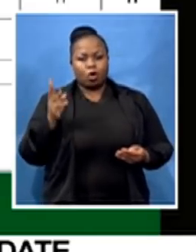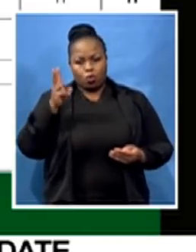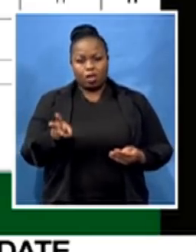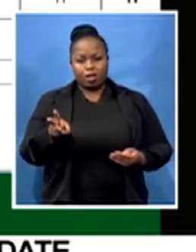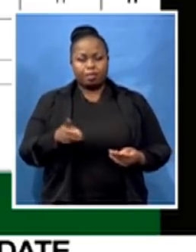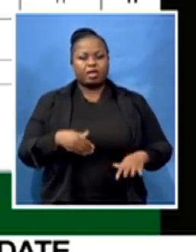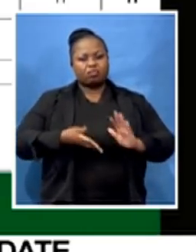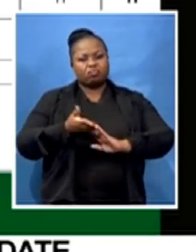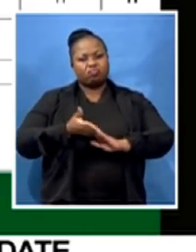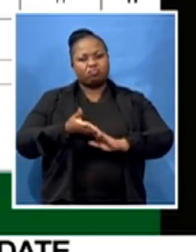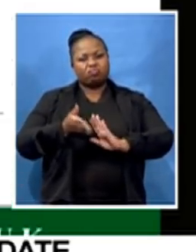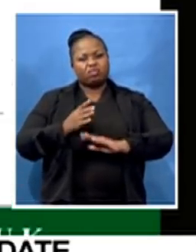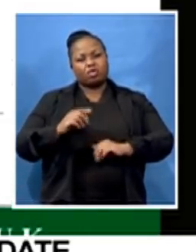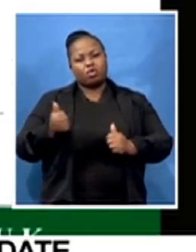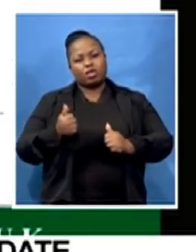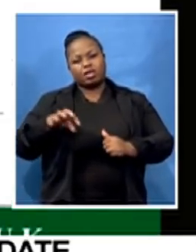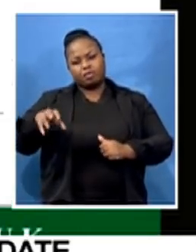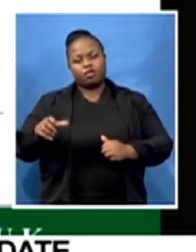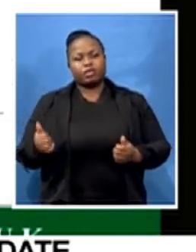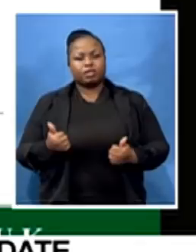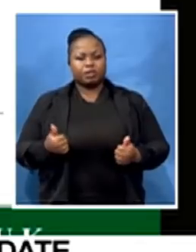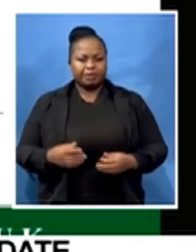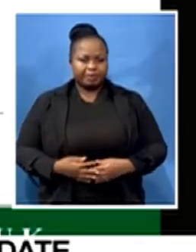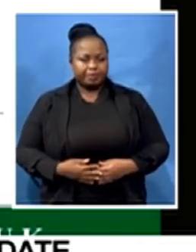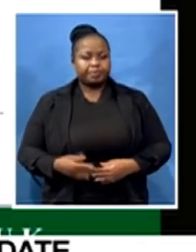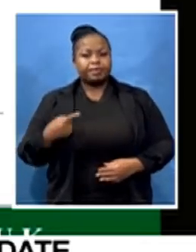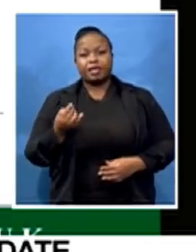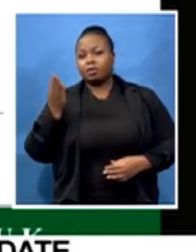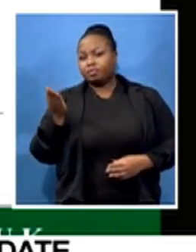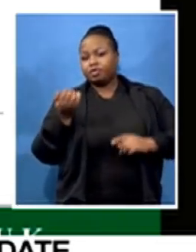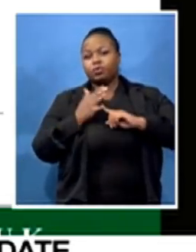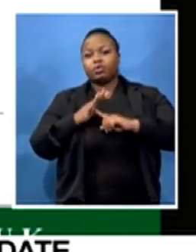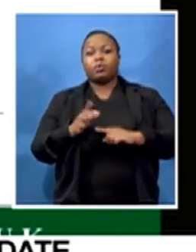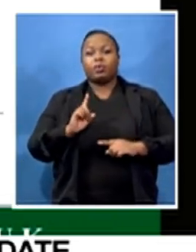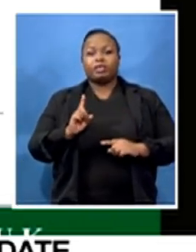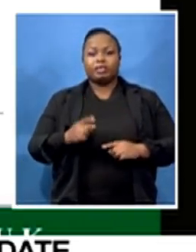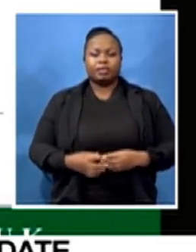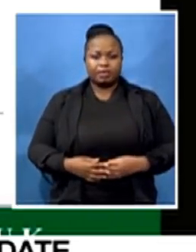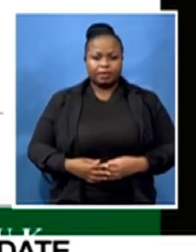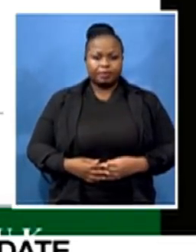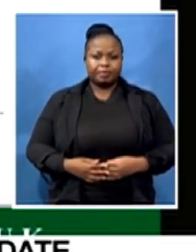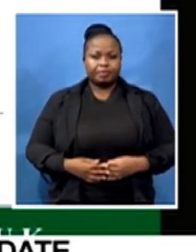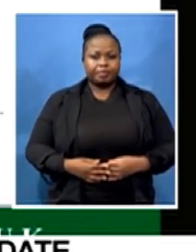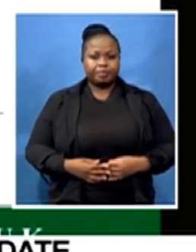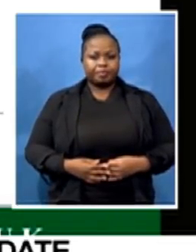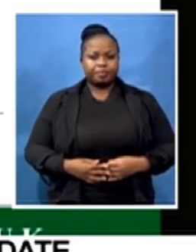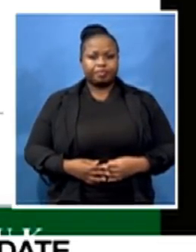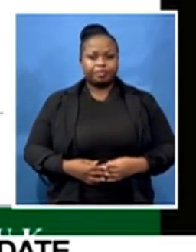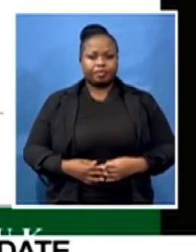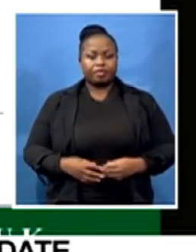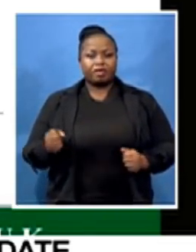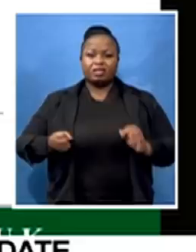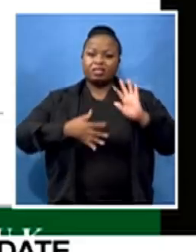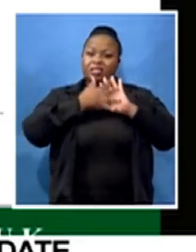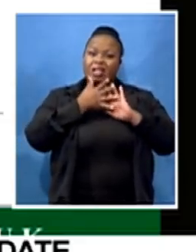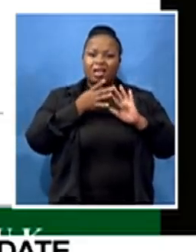provinces. What we want to show in this slide is that the slide may not show too well, but if you look at the rate